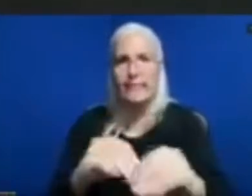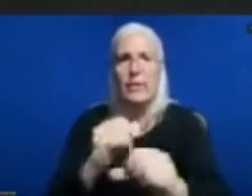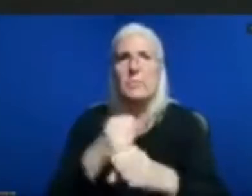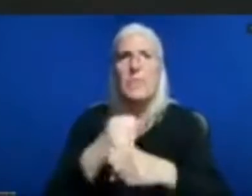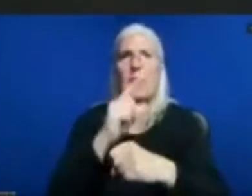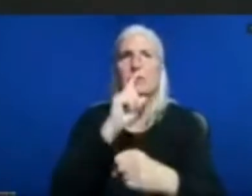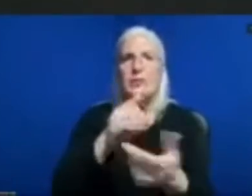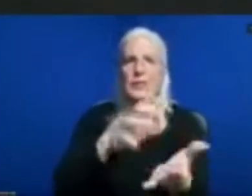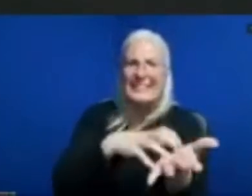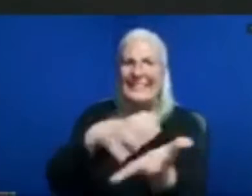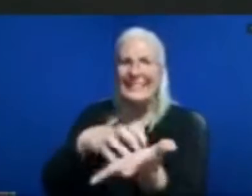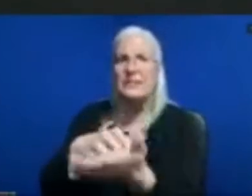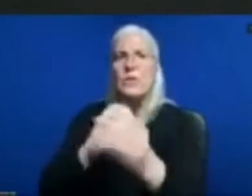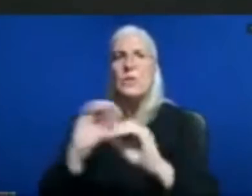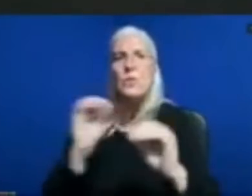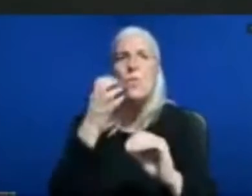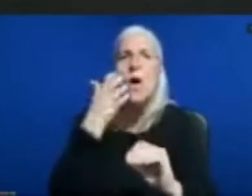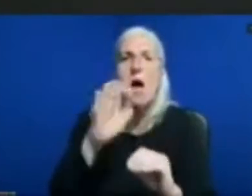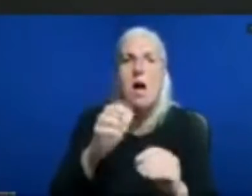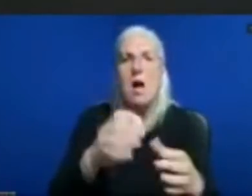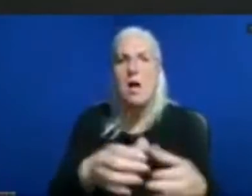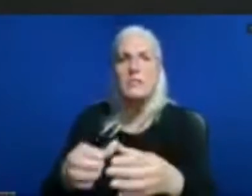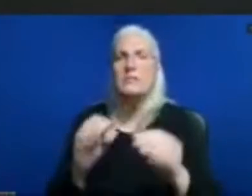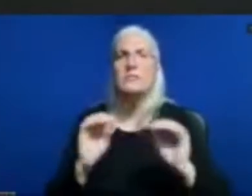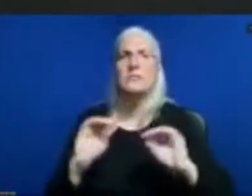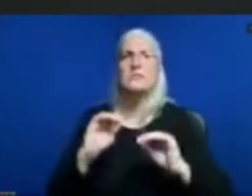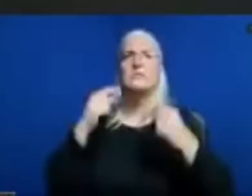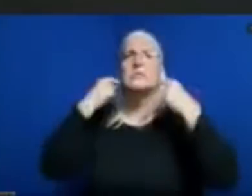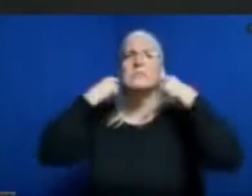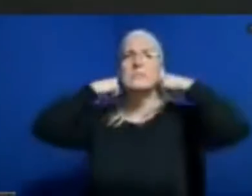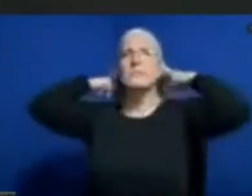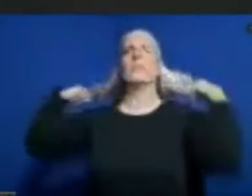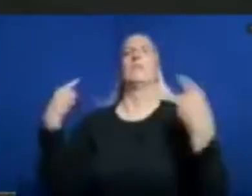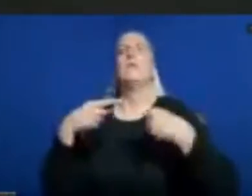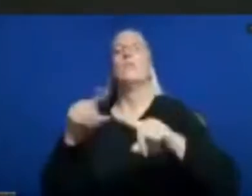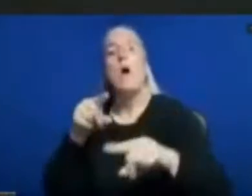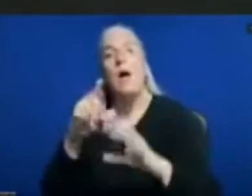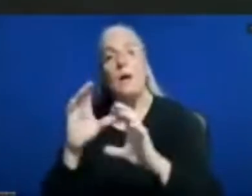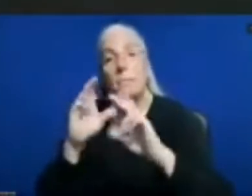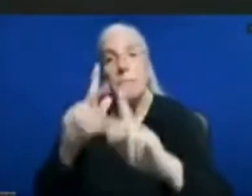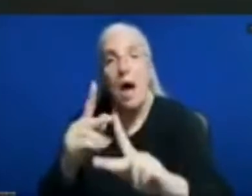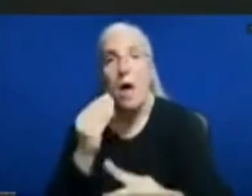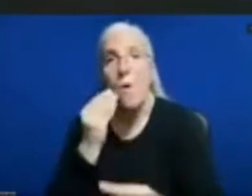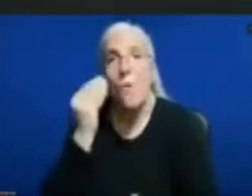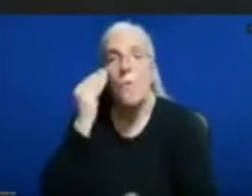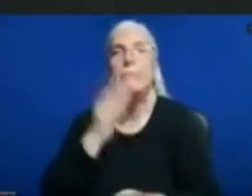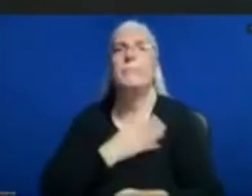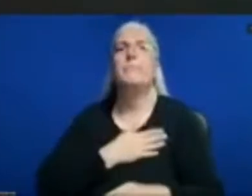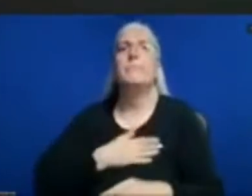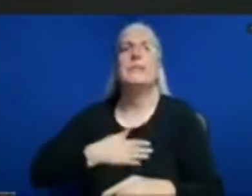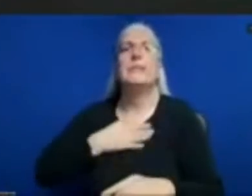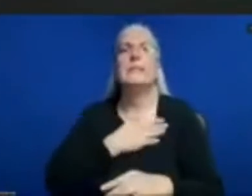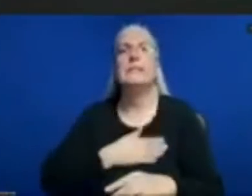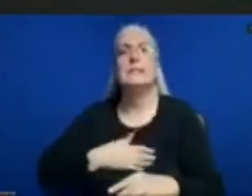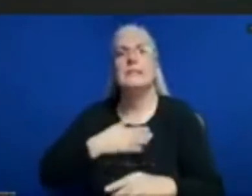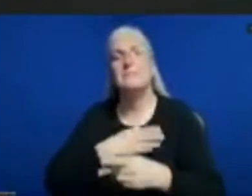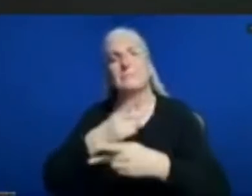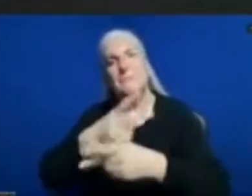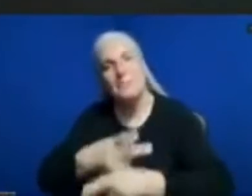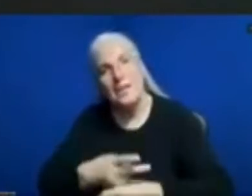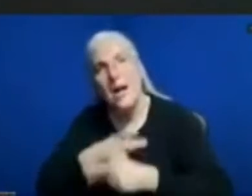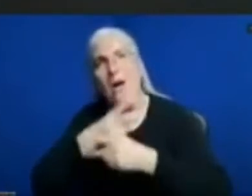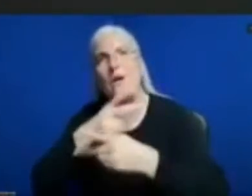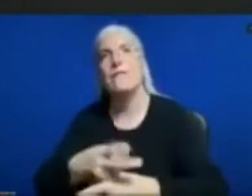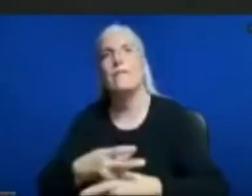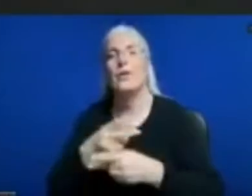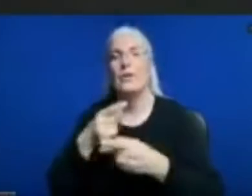come home, please be mindful of the roadways. You're sharing the roadways with large firefighting apparatus and at